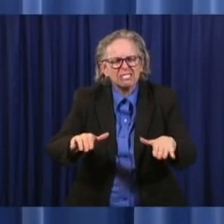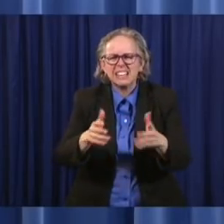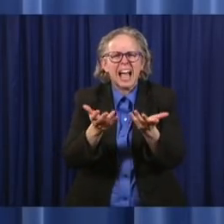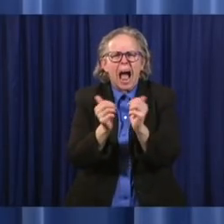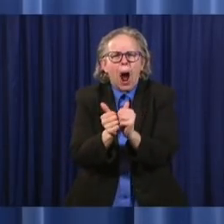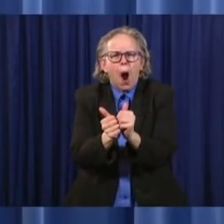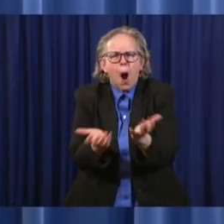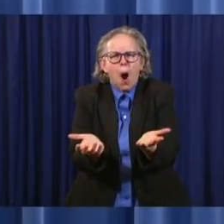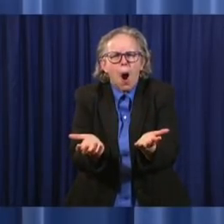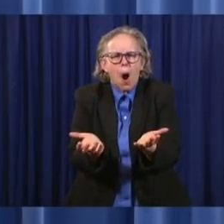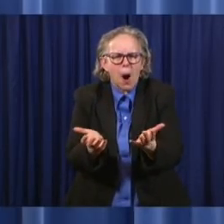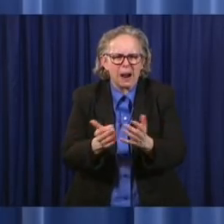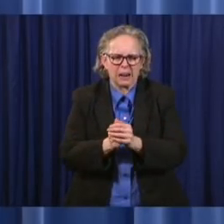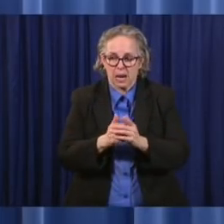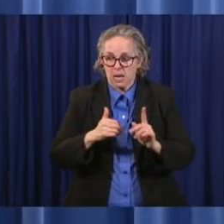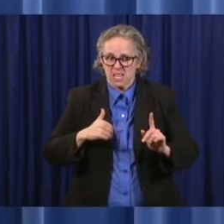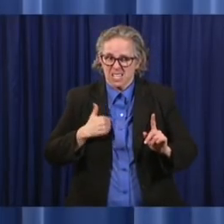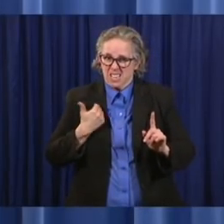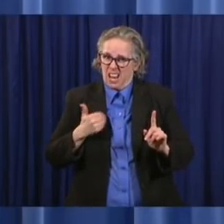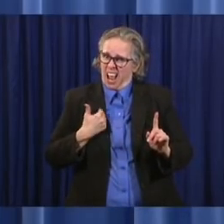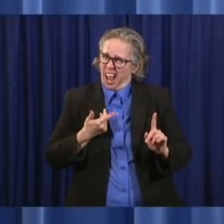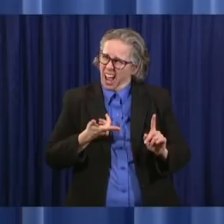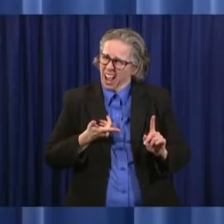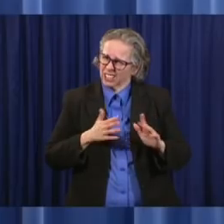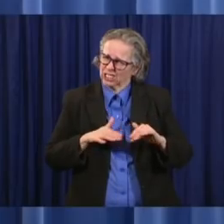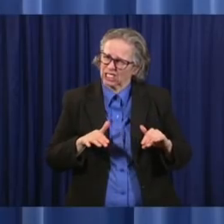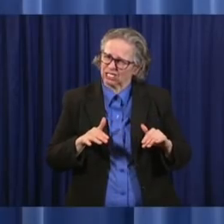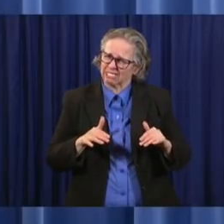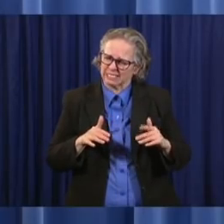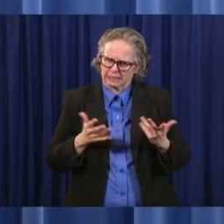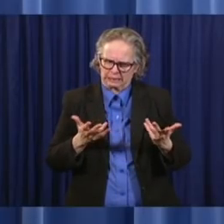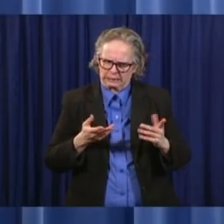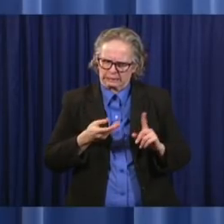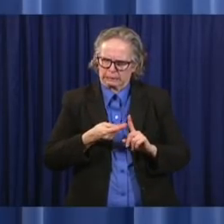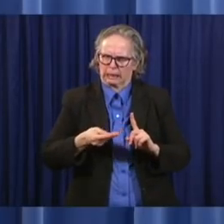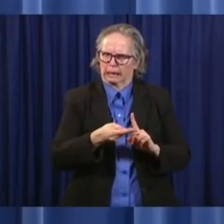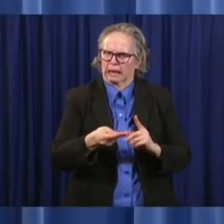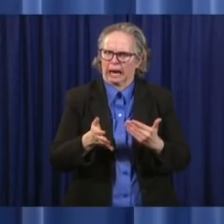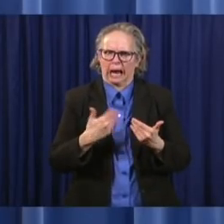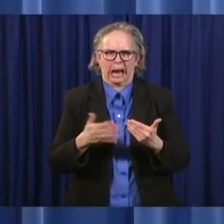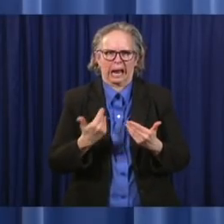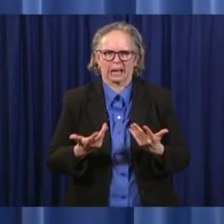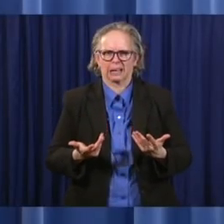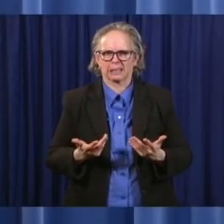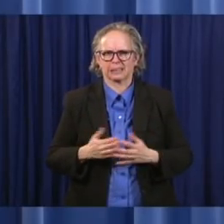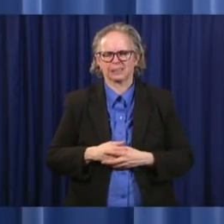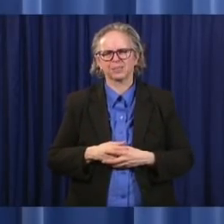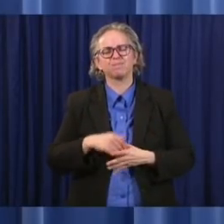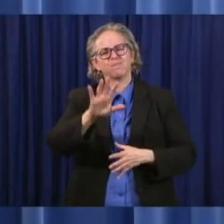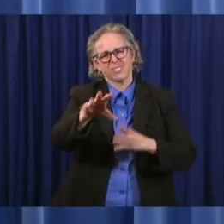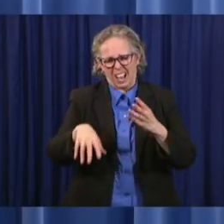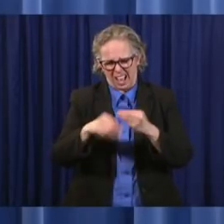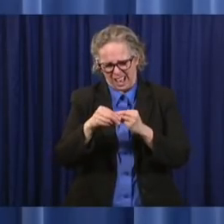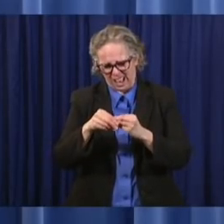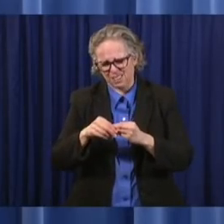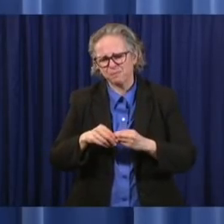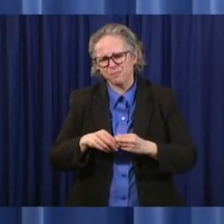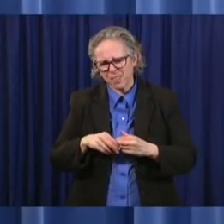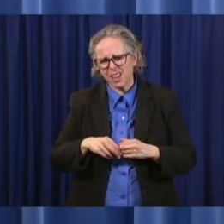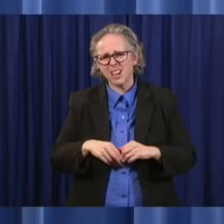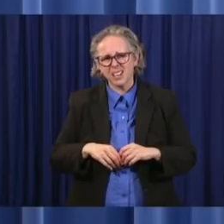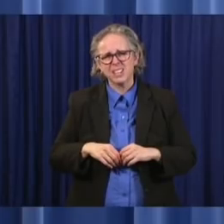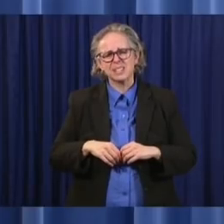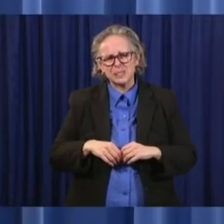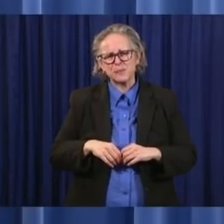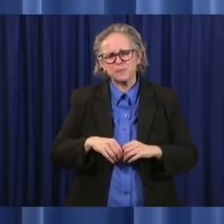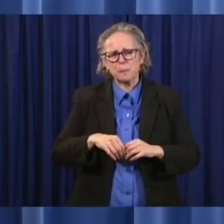particularly young kids, but also make it so that the